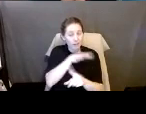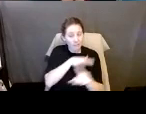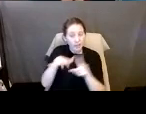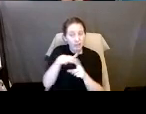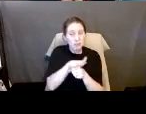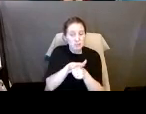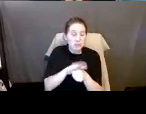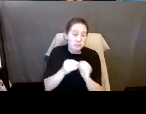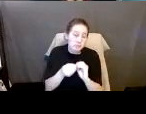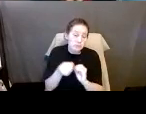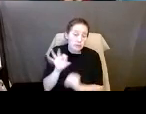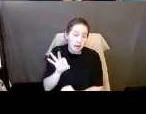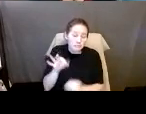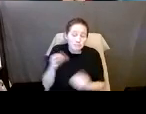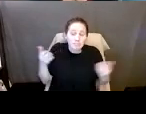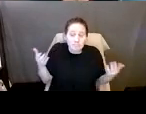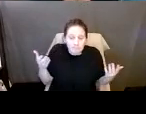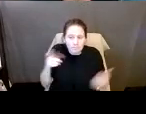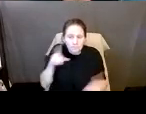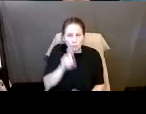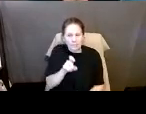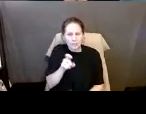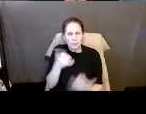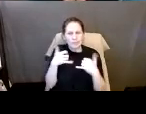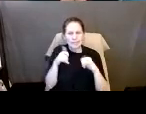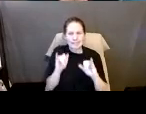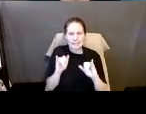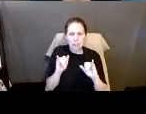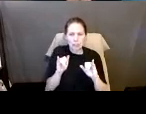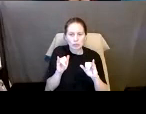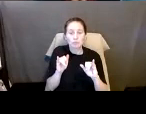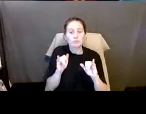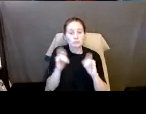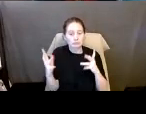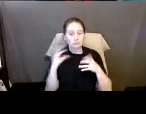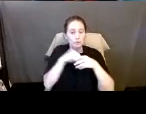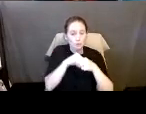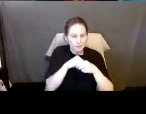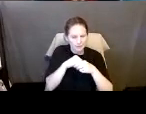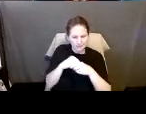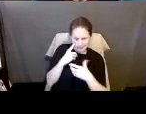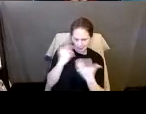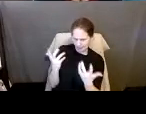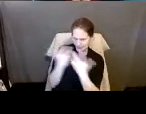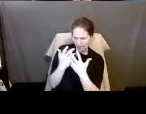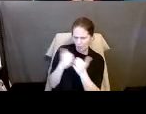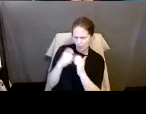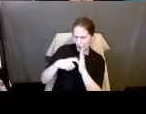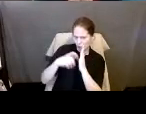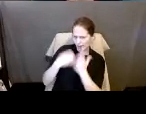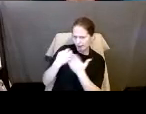9. So we need to actually still corroborate this with archaeological evidence, but it is